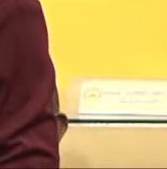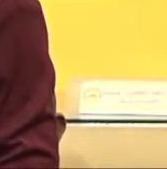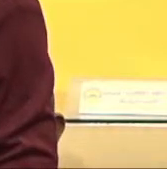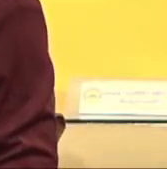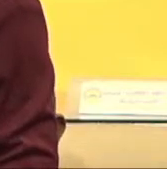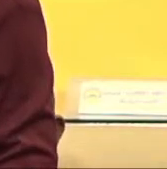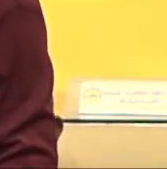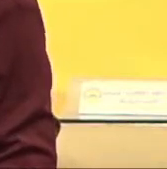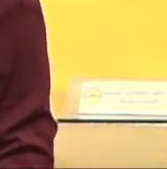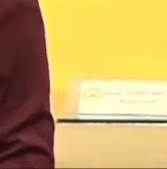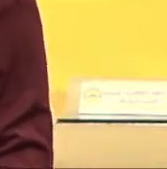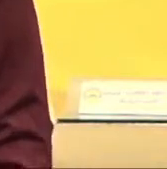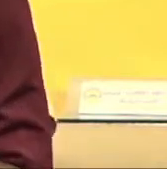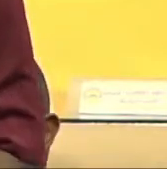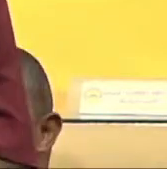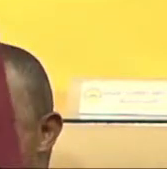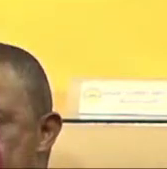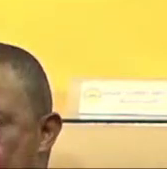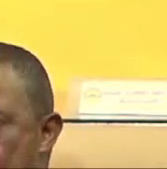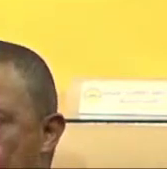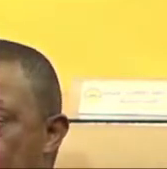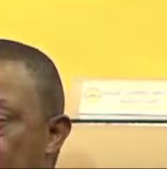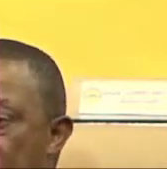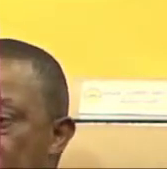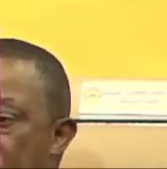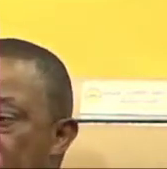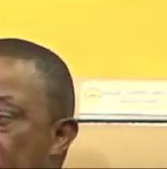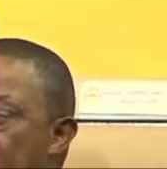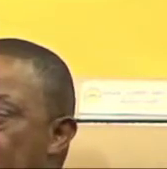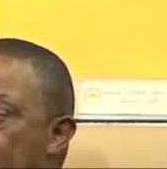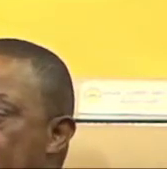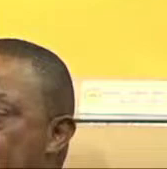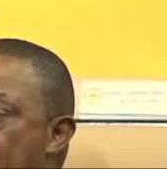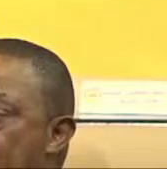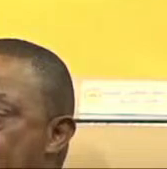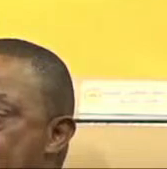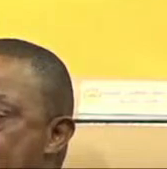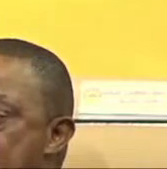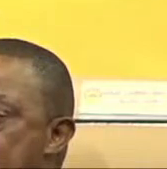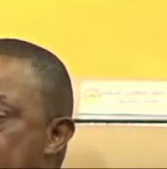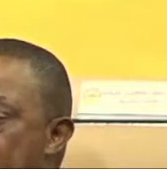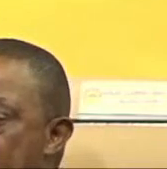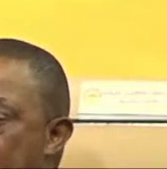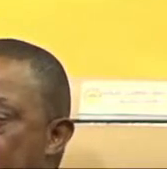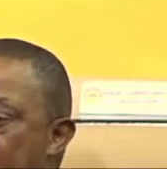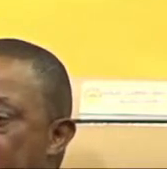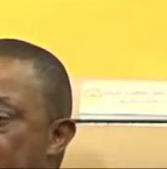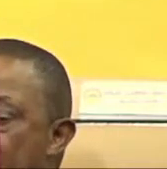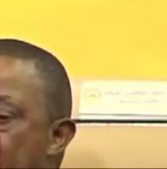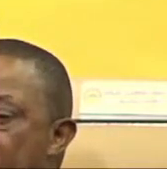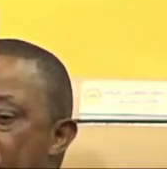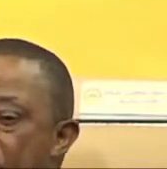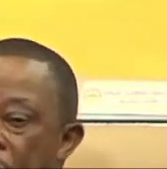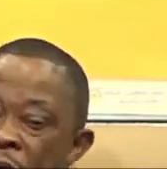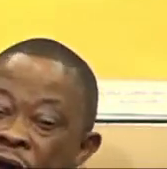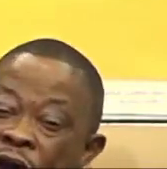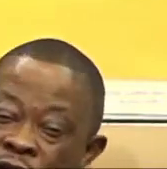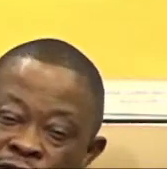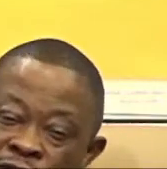I encouraged members of the Committee on Constitutional and Legal to go to assist. Participate.